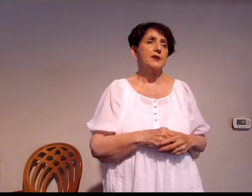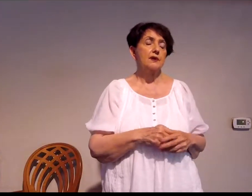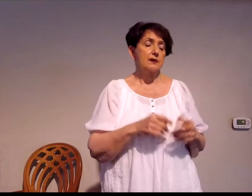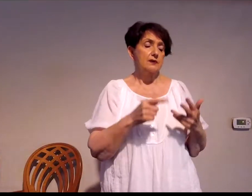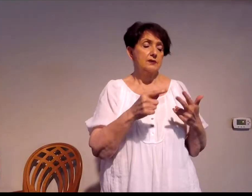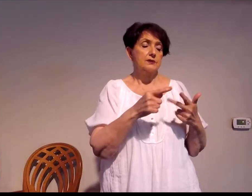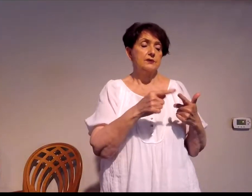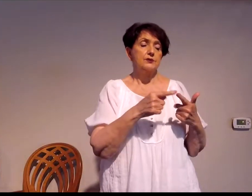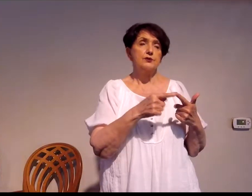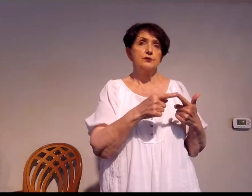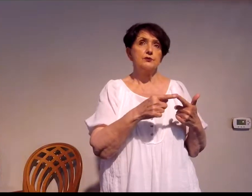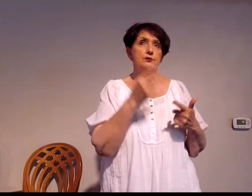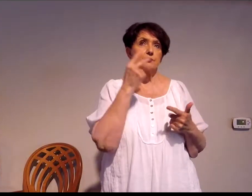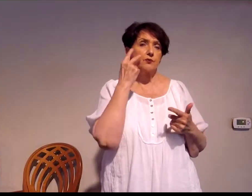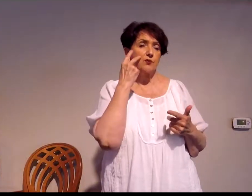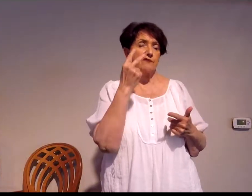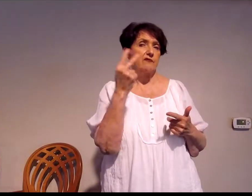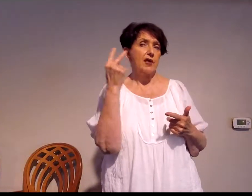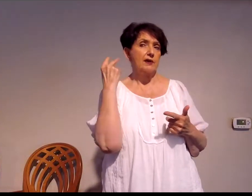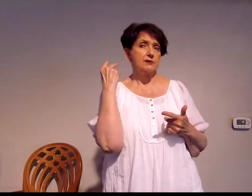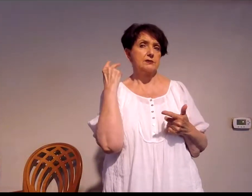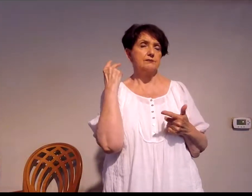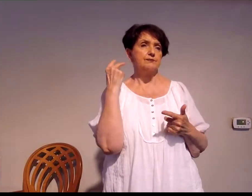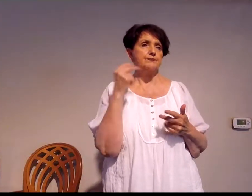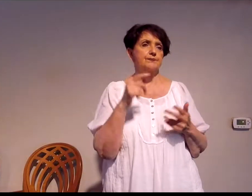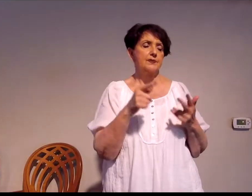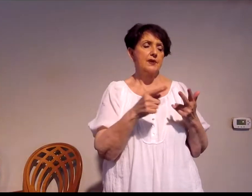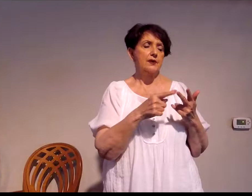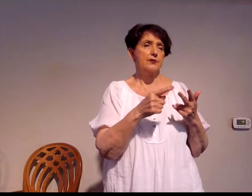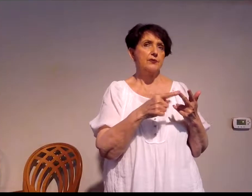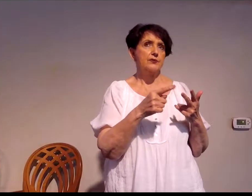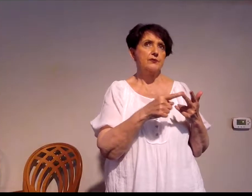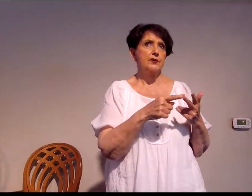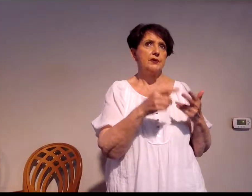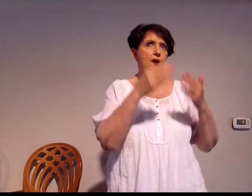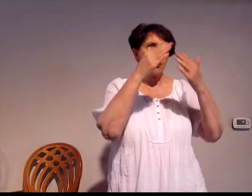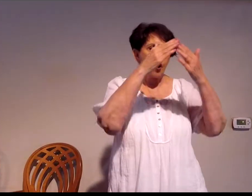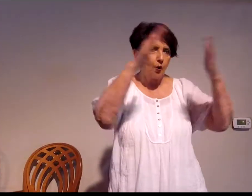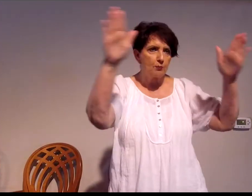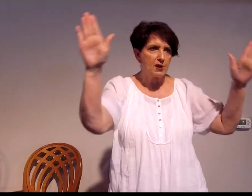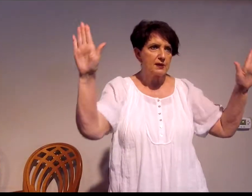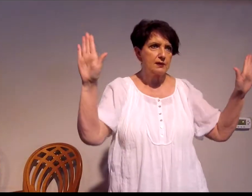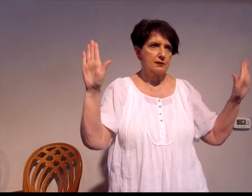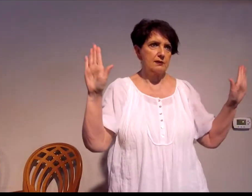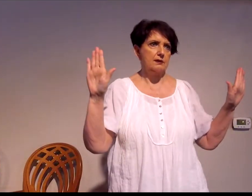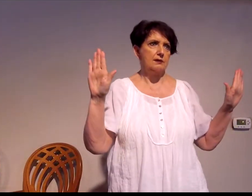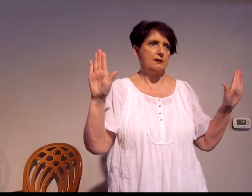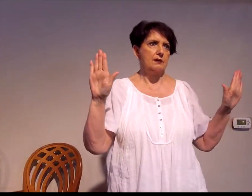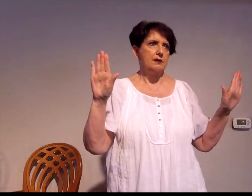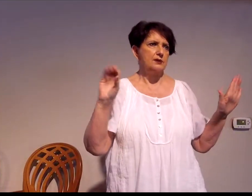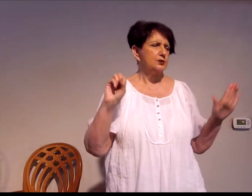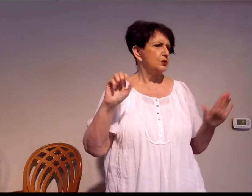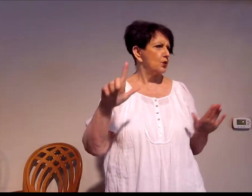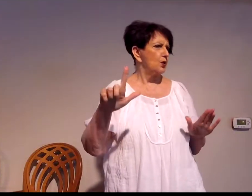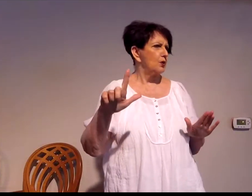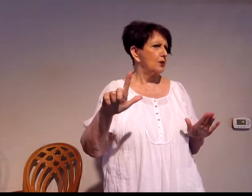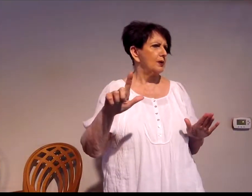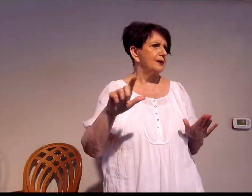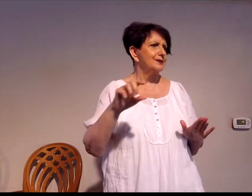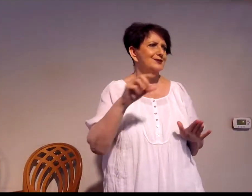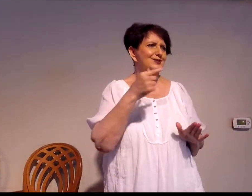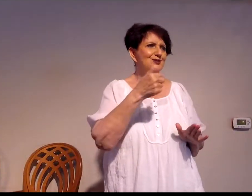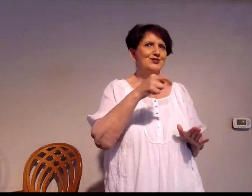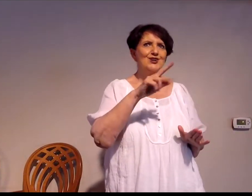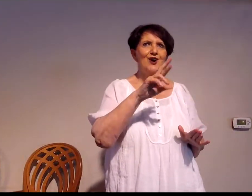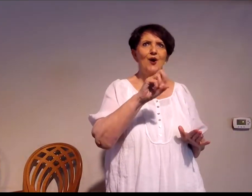Two, reflect. And three, open. I just really thought it's cool. It's grow. I know I left the